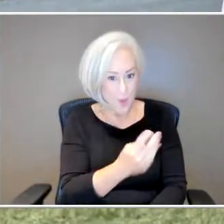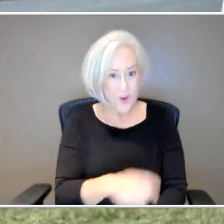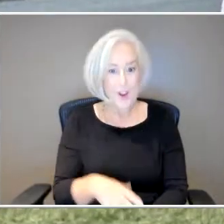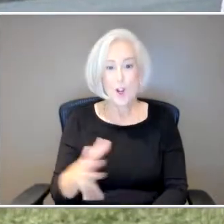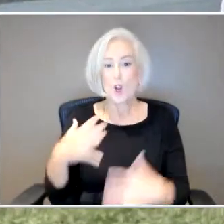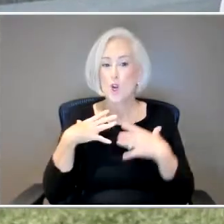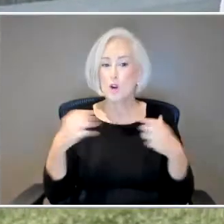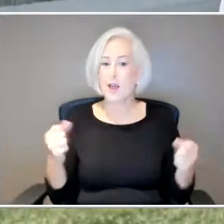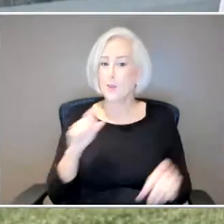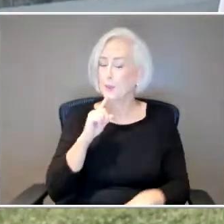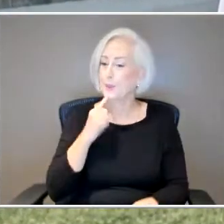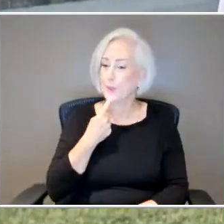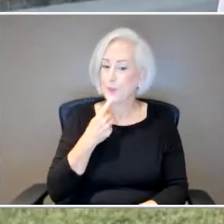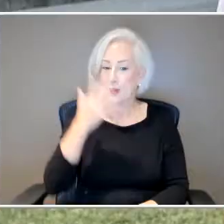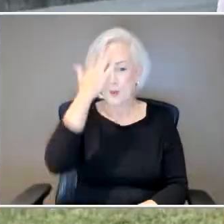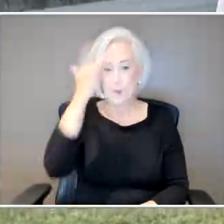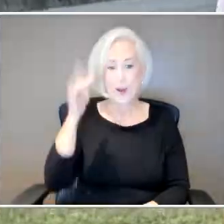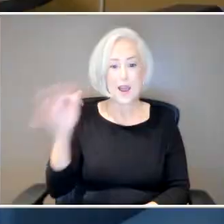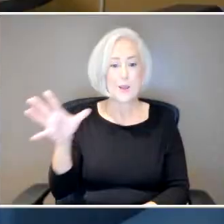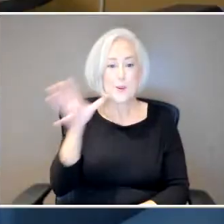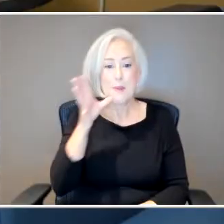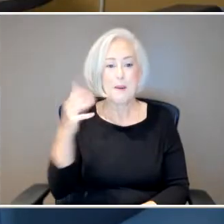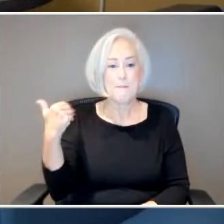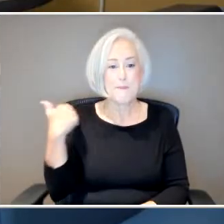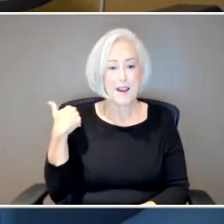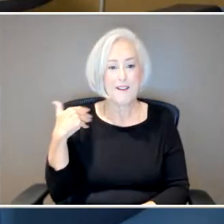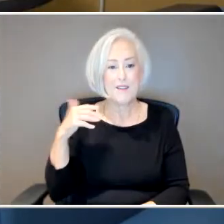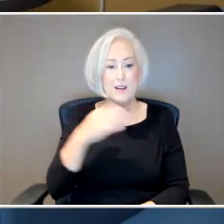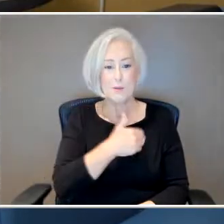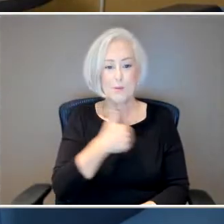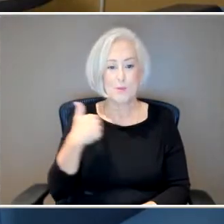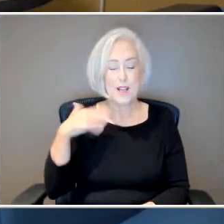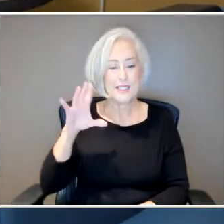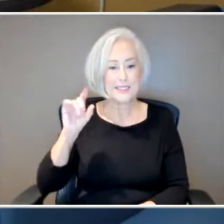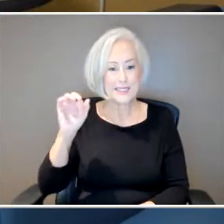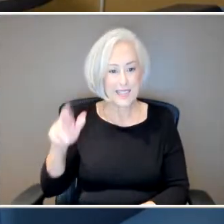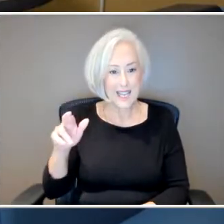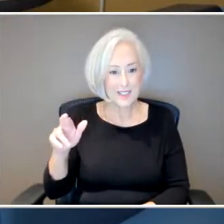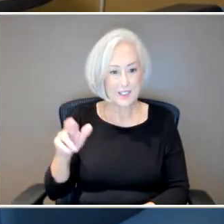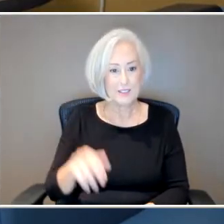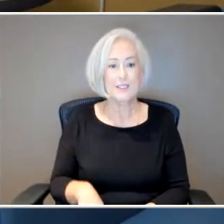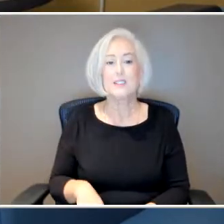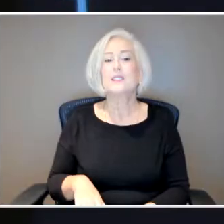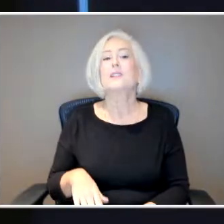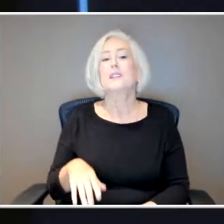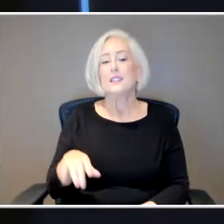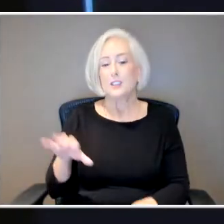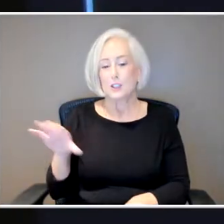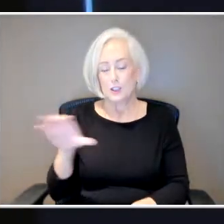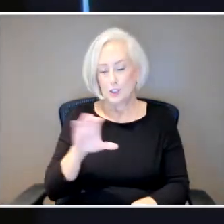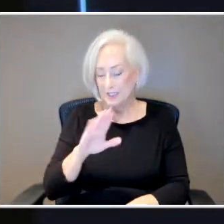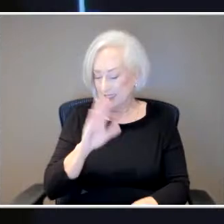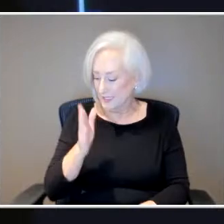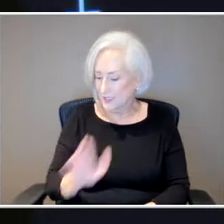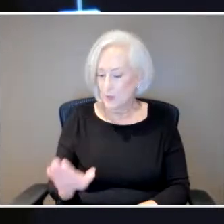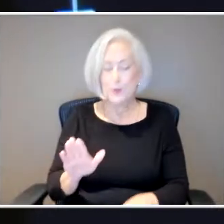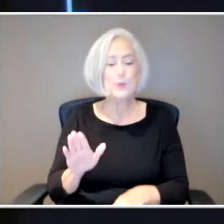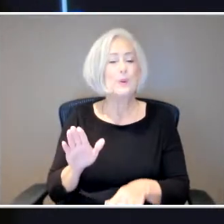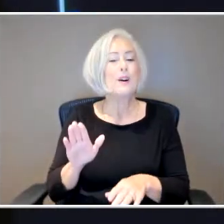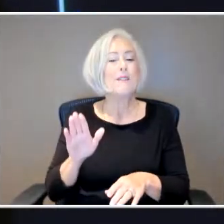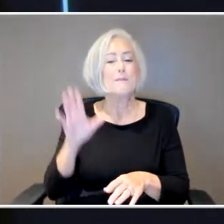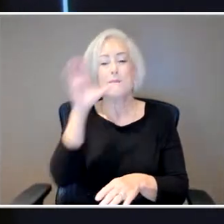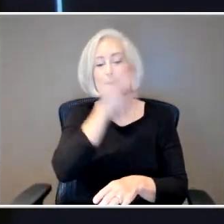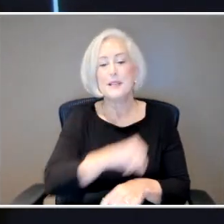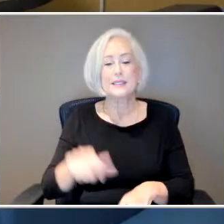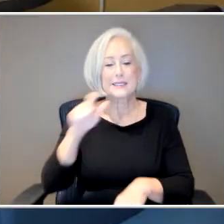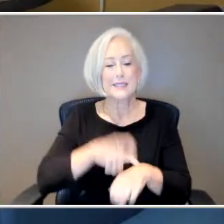Her mom was diagnosed with breast cancer. I do it every year. I never miss a day. I'm never a day late. Her mammogram this time